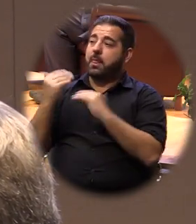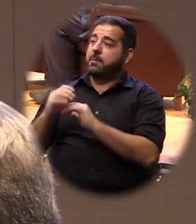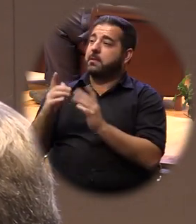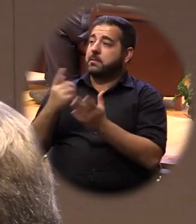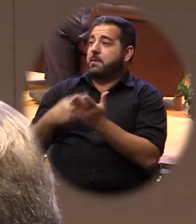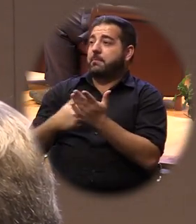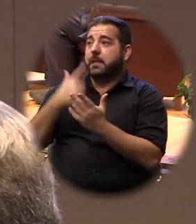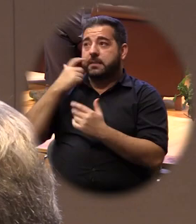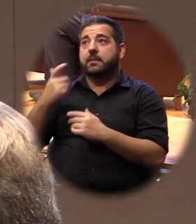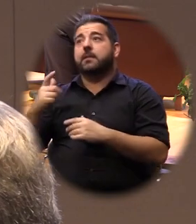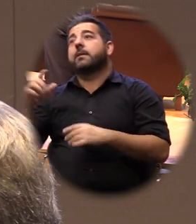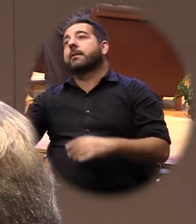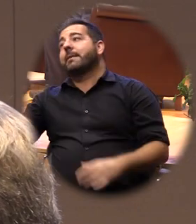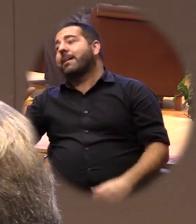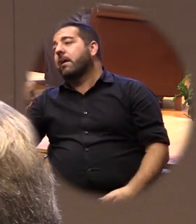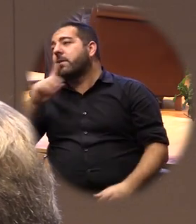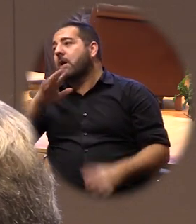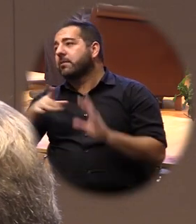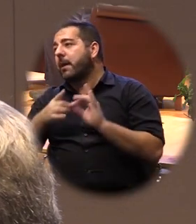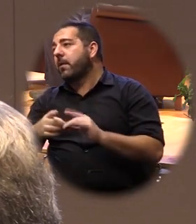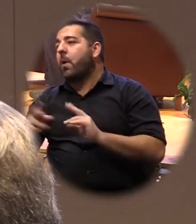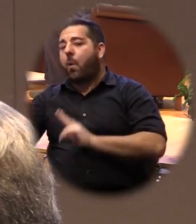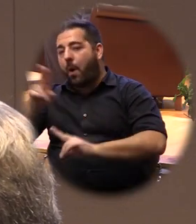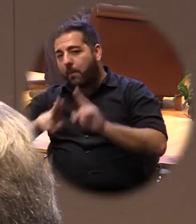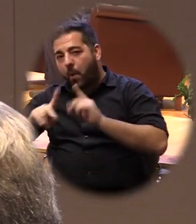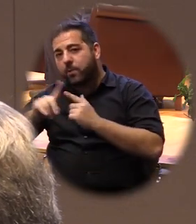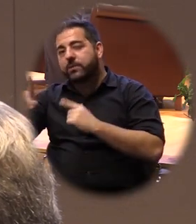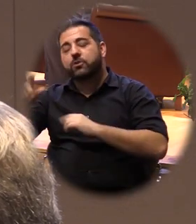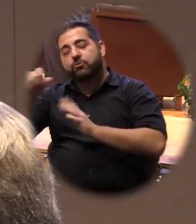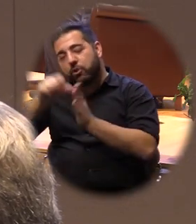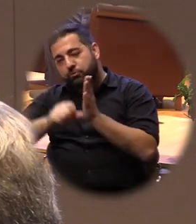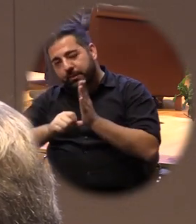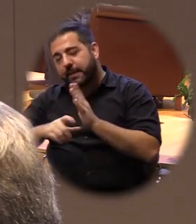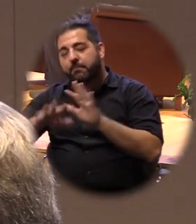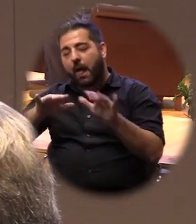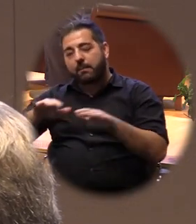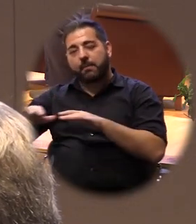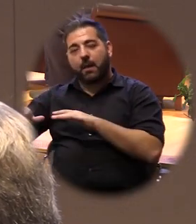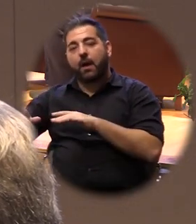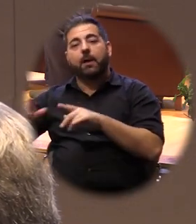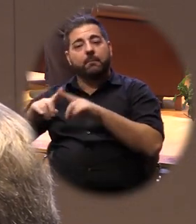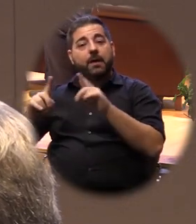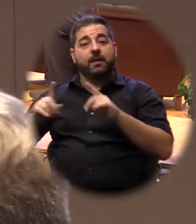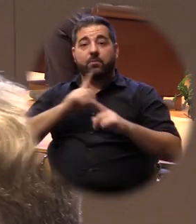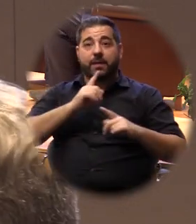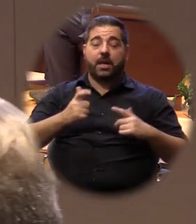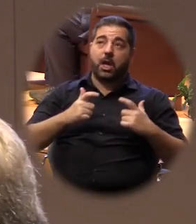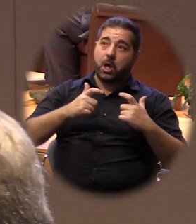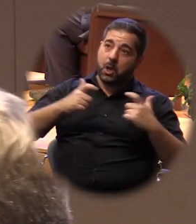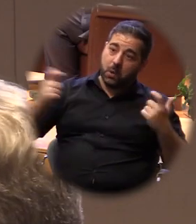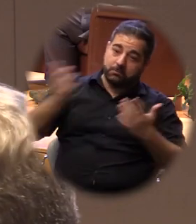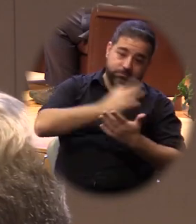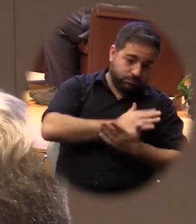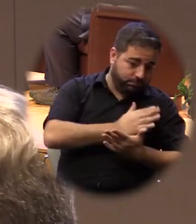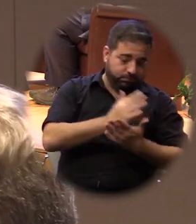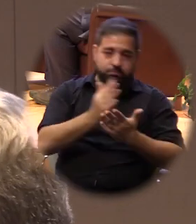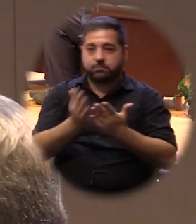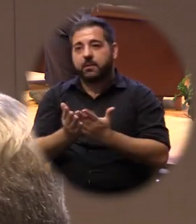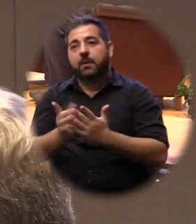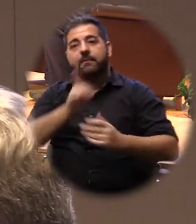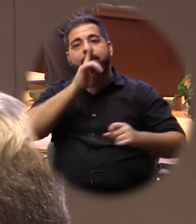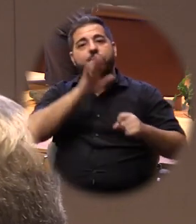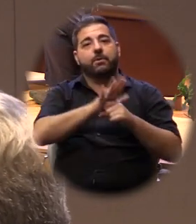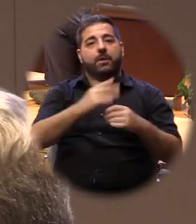much about hormones and surgery when it comes to trans and gender expansive people, but it's really this huge breadth of affirming the humanity